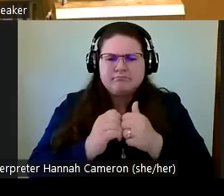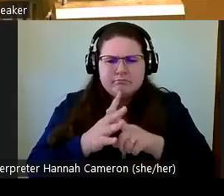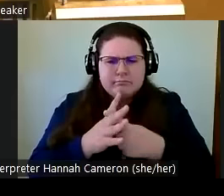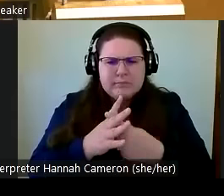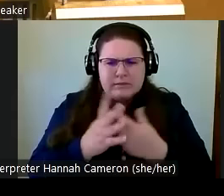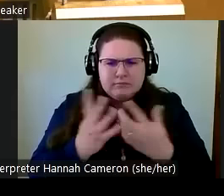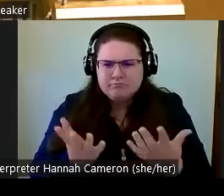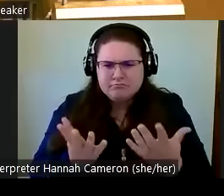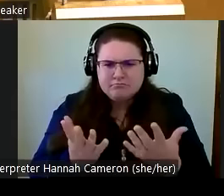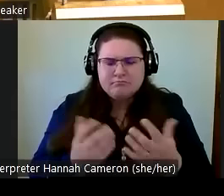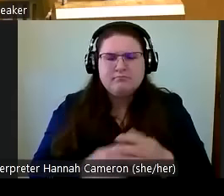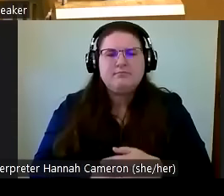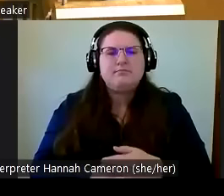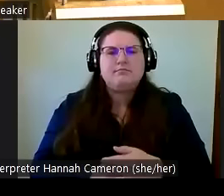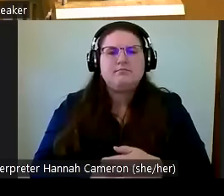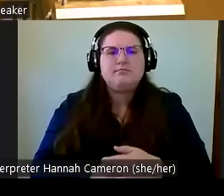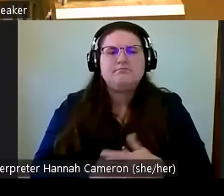maybe